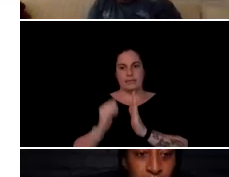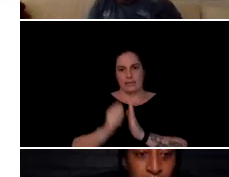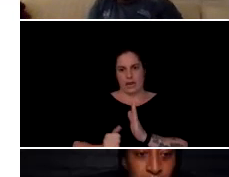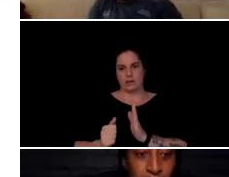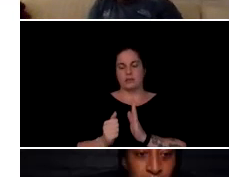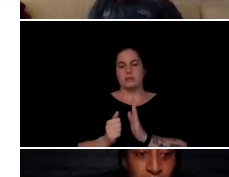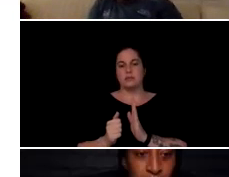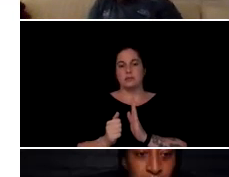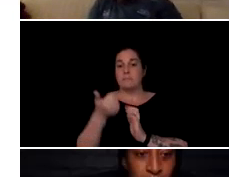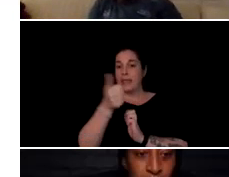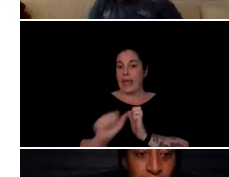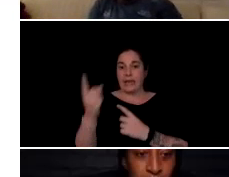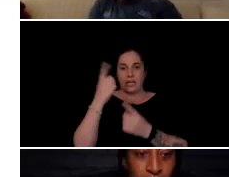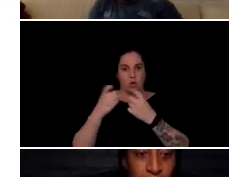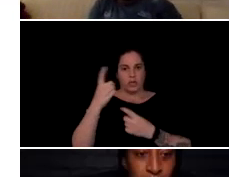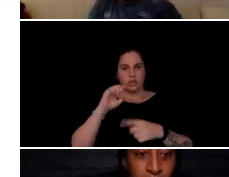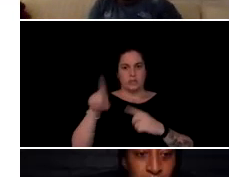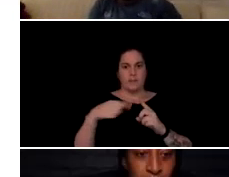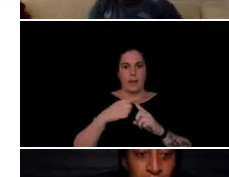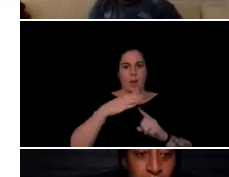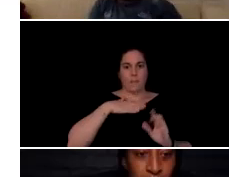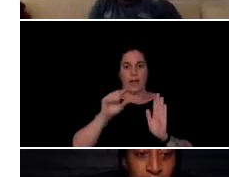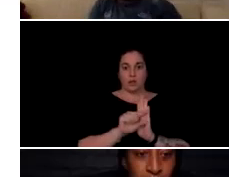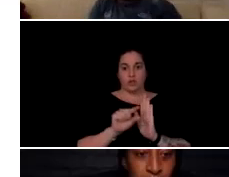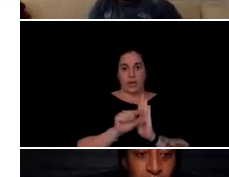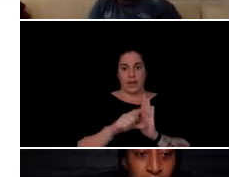What are your questions on how we'll score the project?